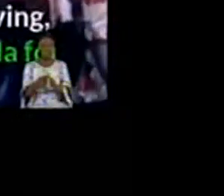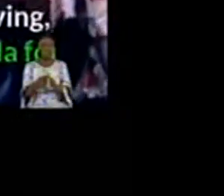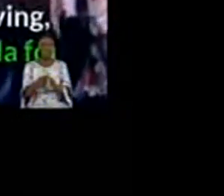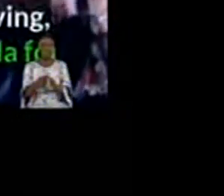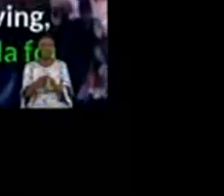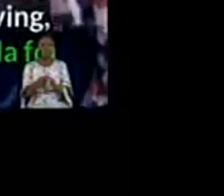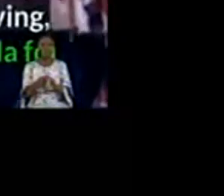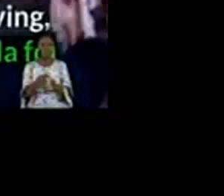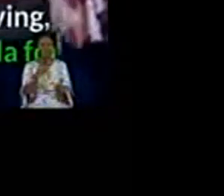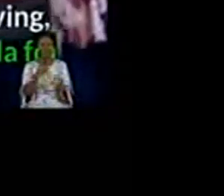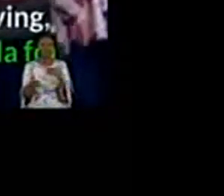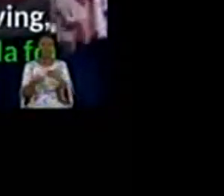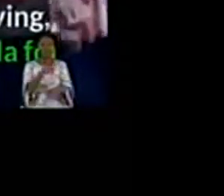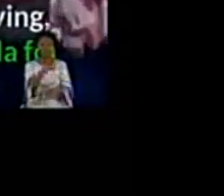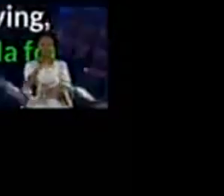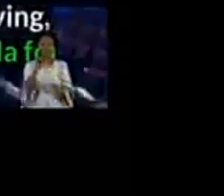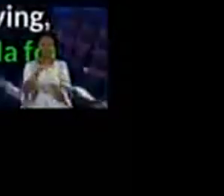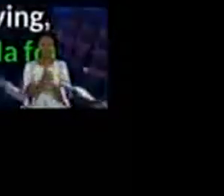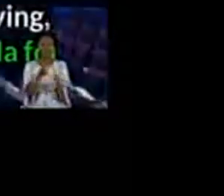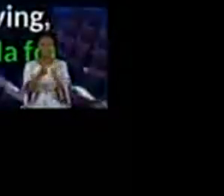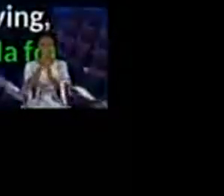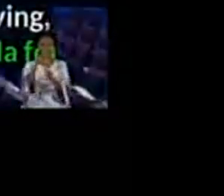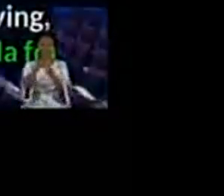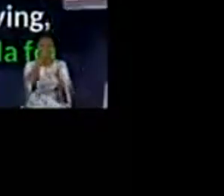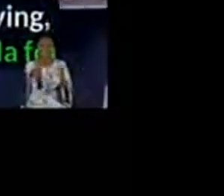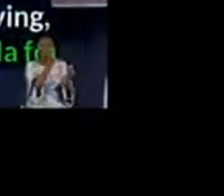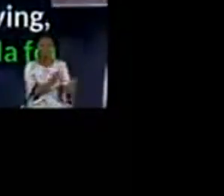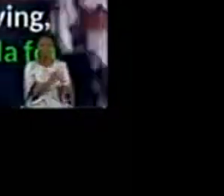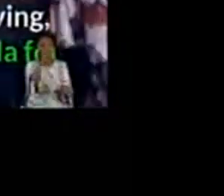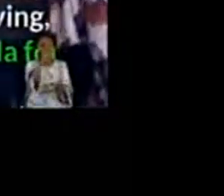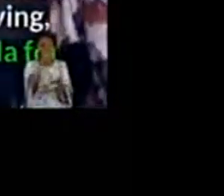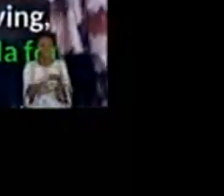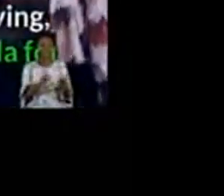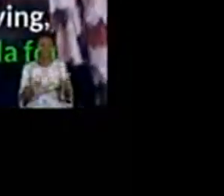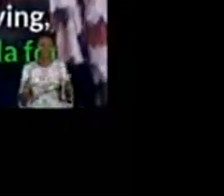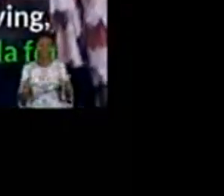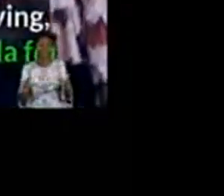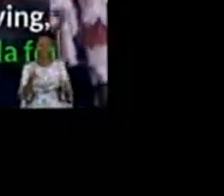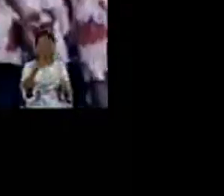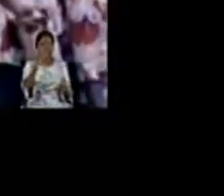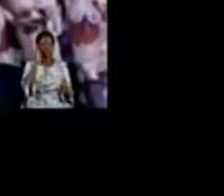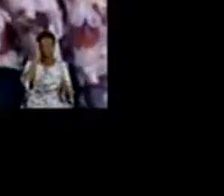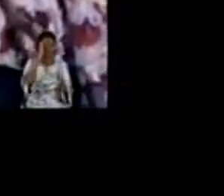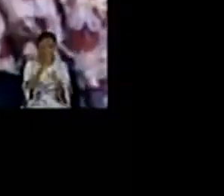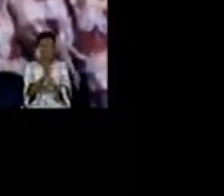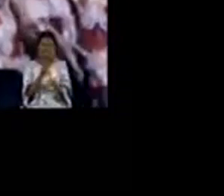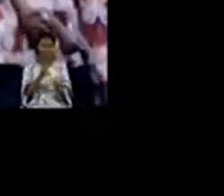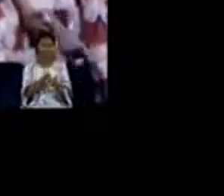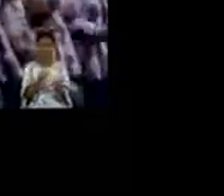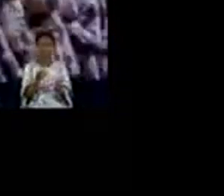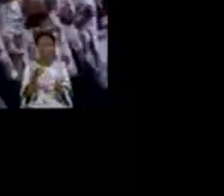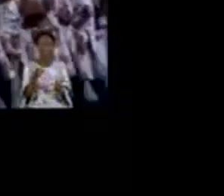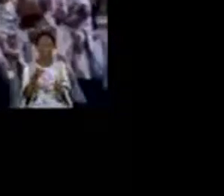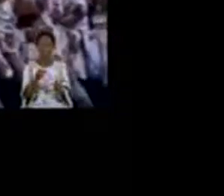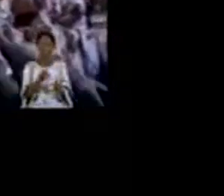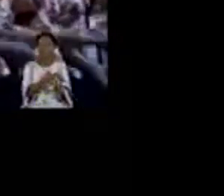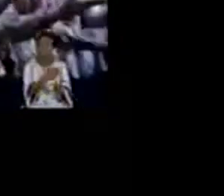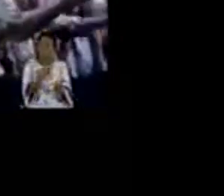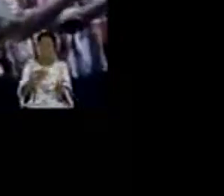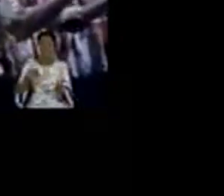Jehovah. Whatever you need, just ask it in belief. You have received it. You have received it.